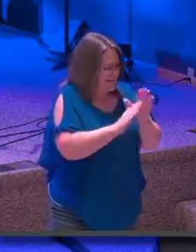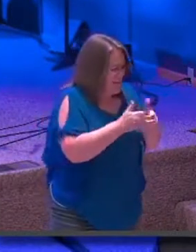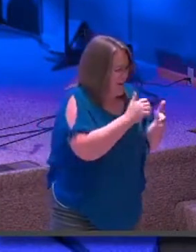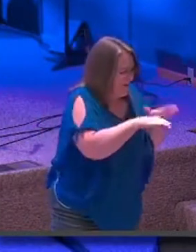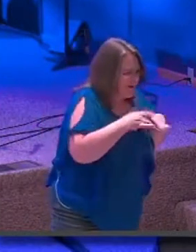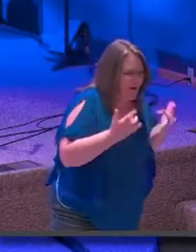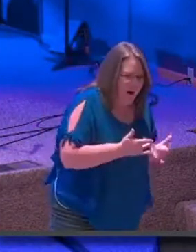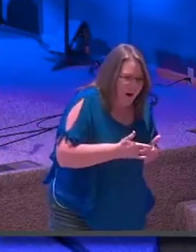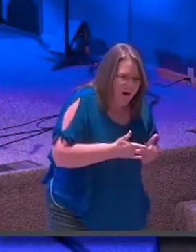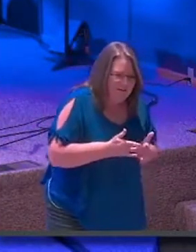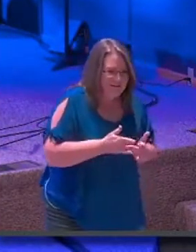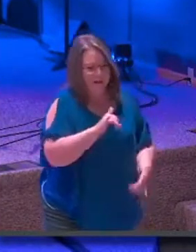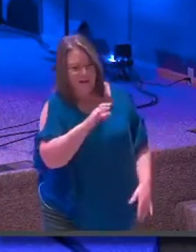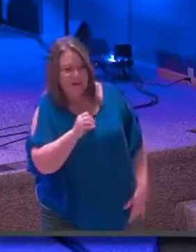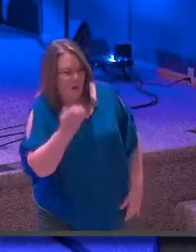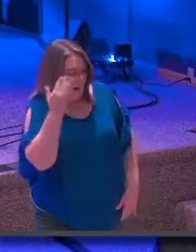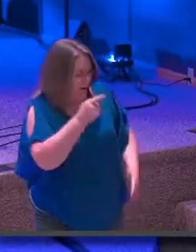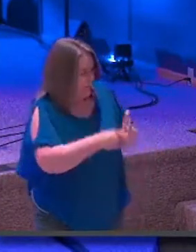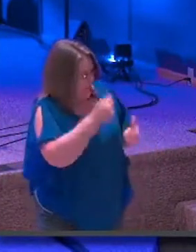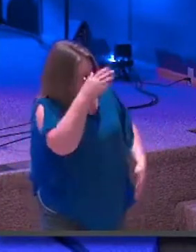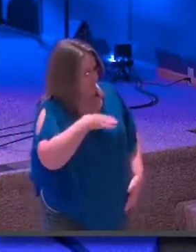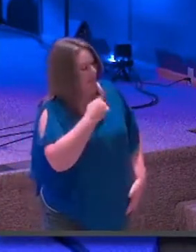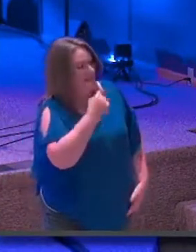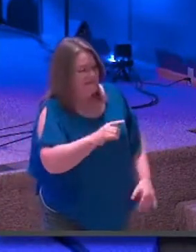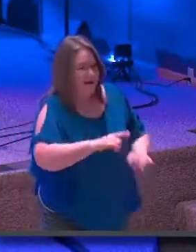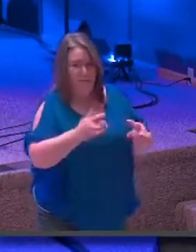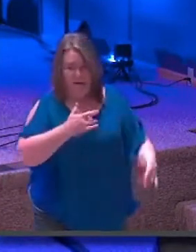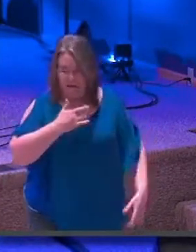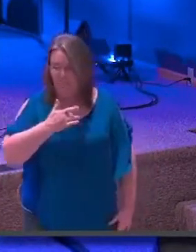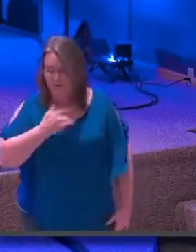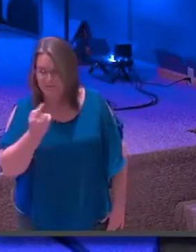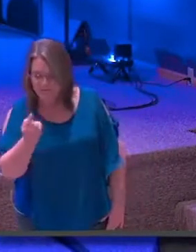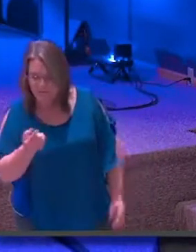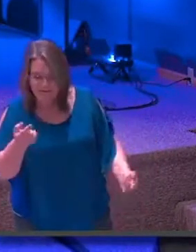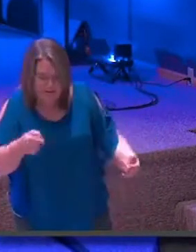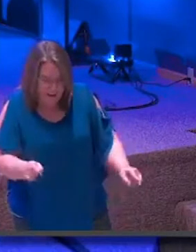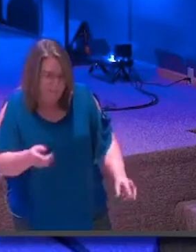yo, I don't know what that guy was saying, but I felt something going on there.